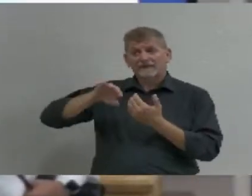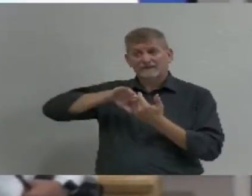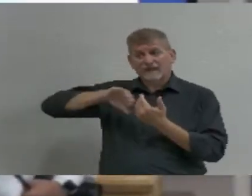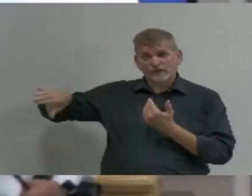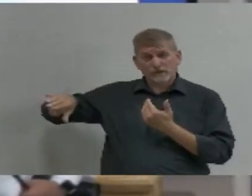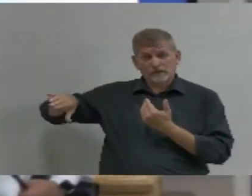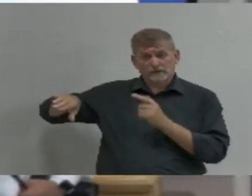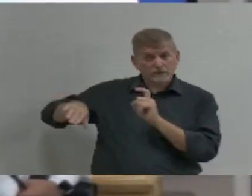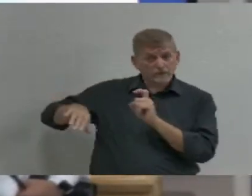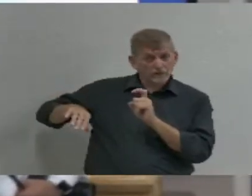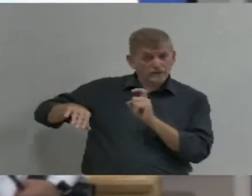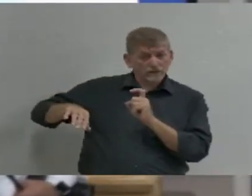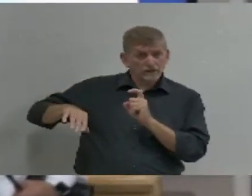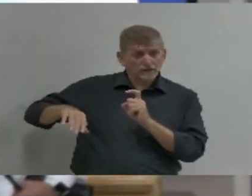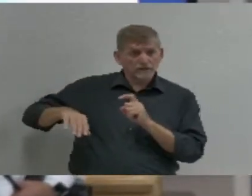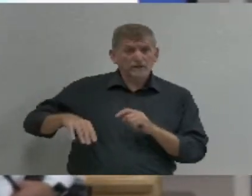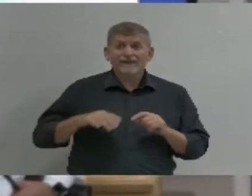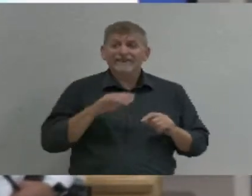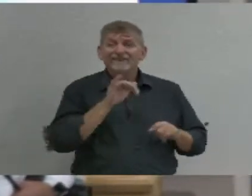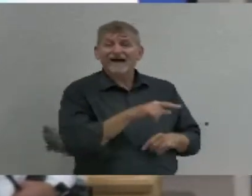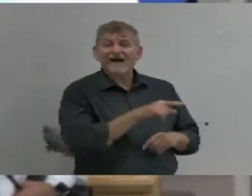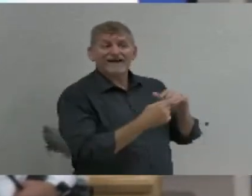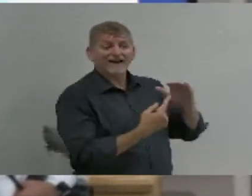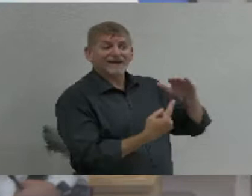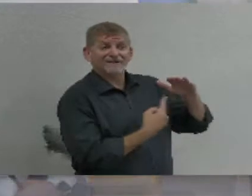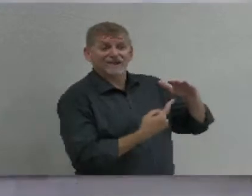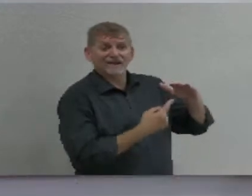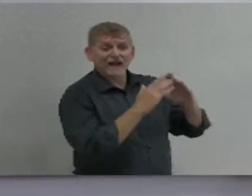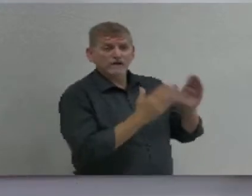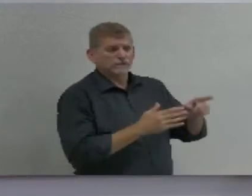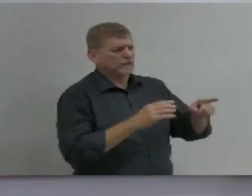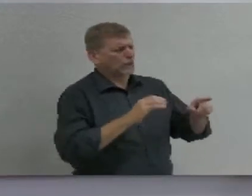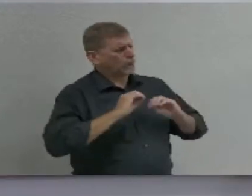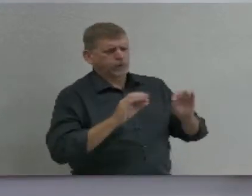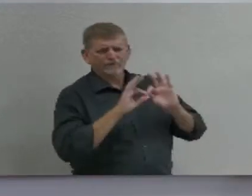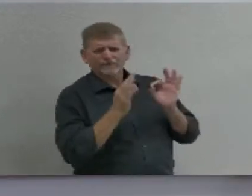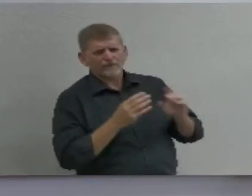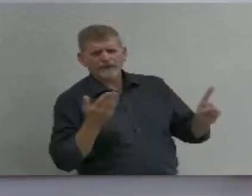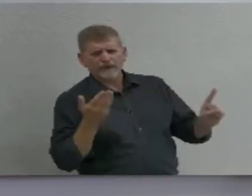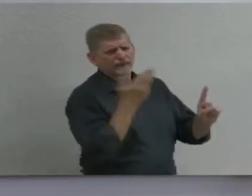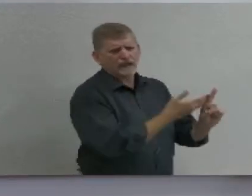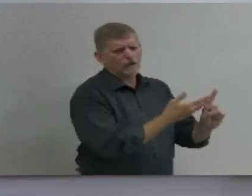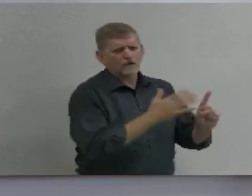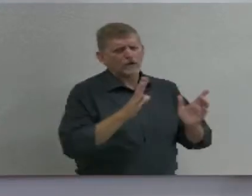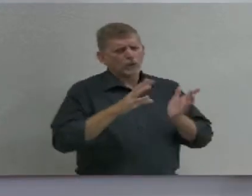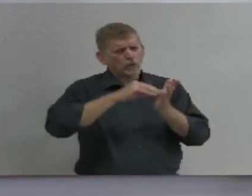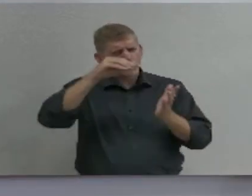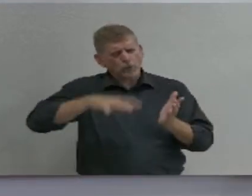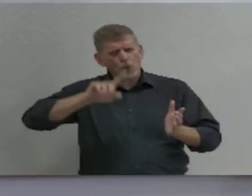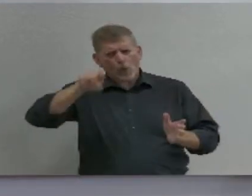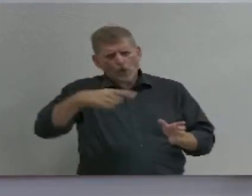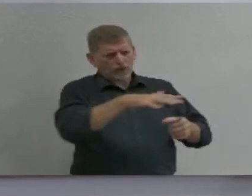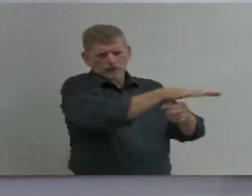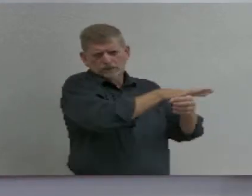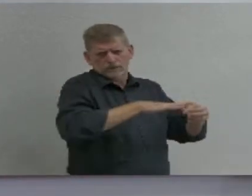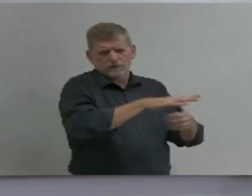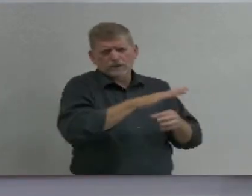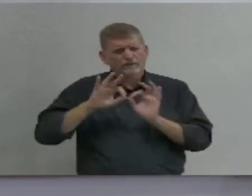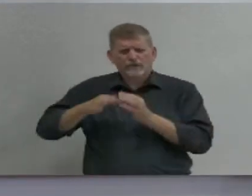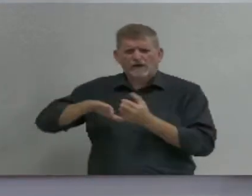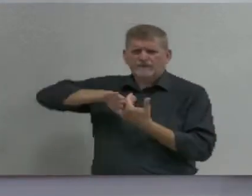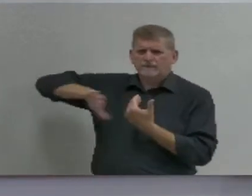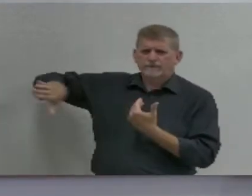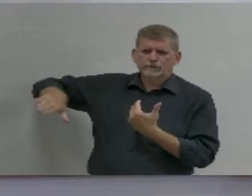the isolation space where these folks are, there's no families in that space, just students. Right, gotcha, thank you. Question from Emily Seiberg